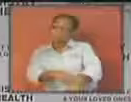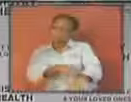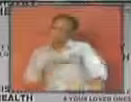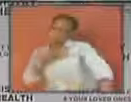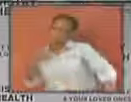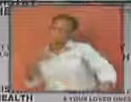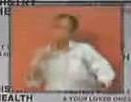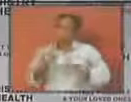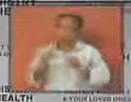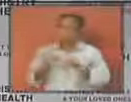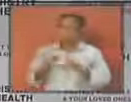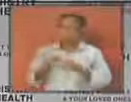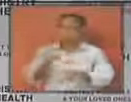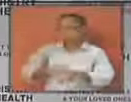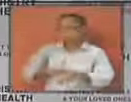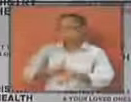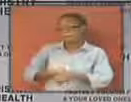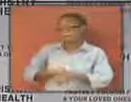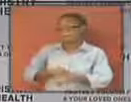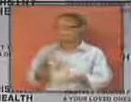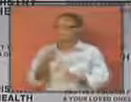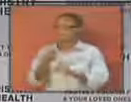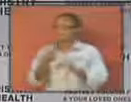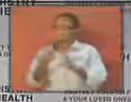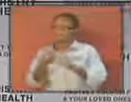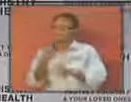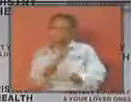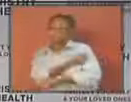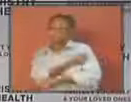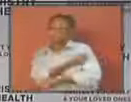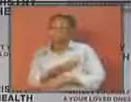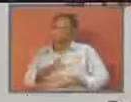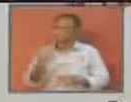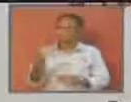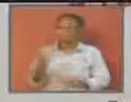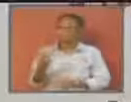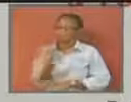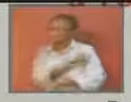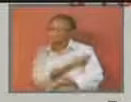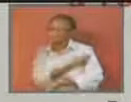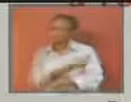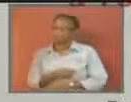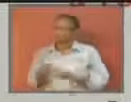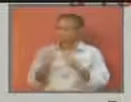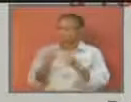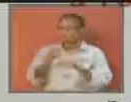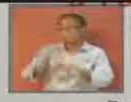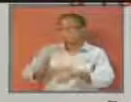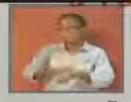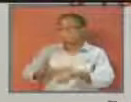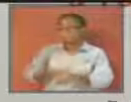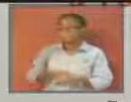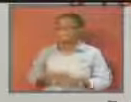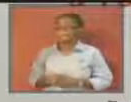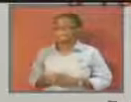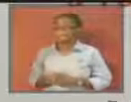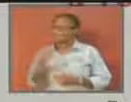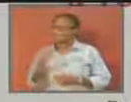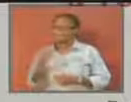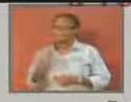Right, so let me answer the second one first. So in terms of that longer interval, as you know, WHO has recommended an 8 to 12-week interval